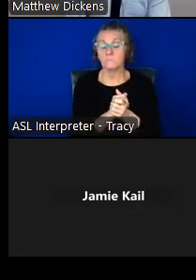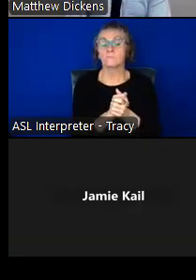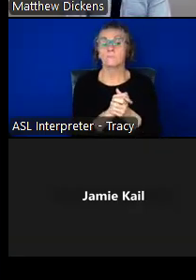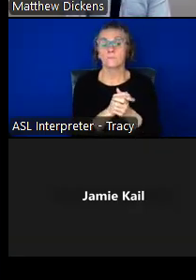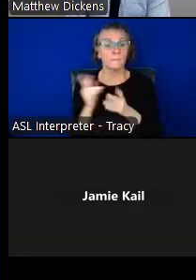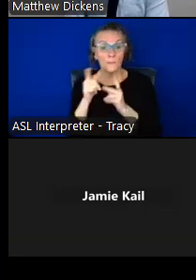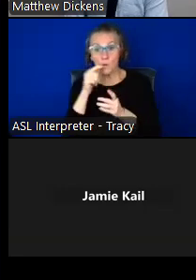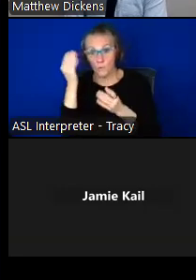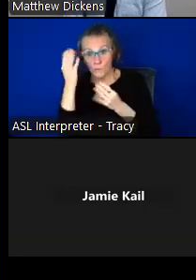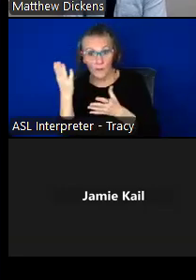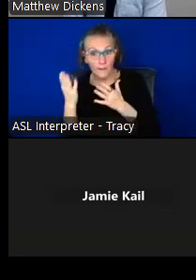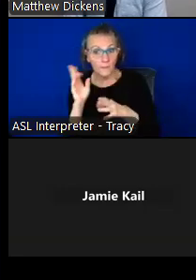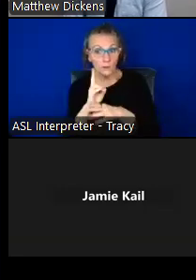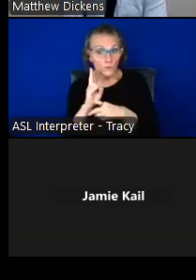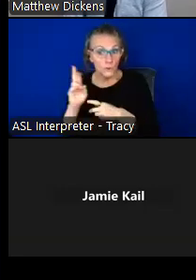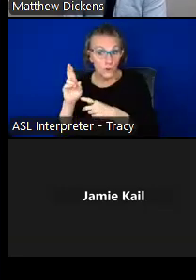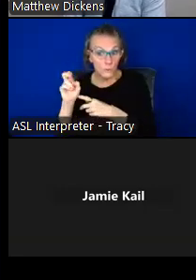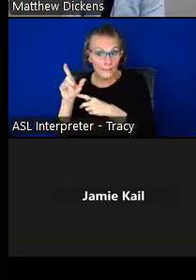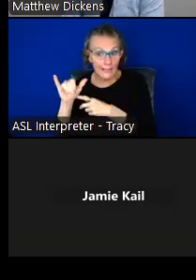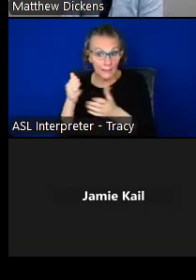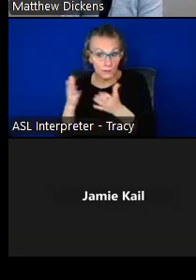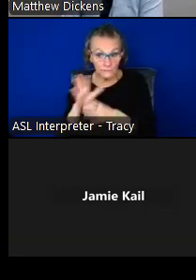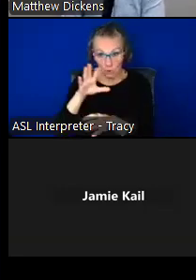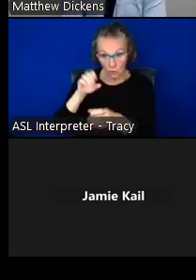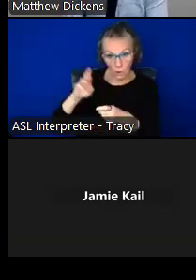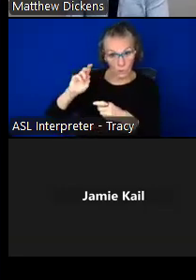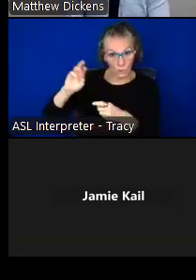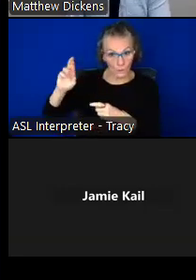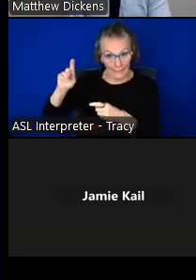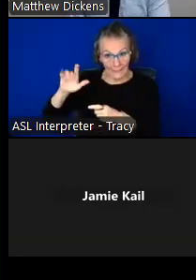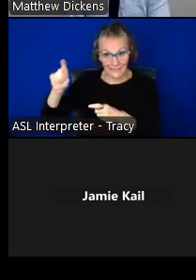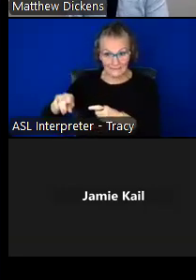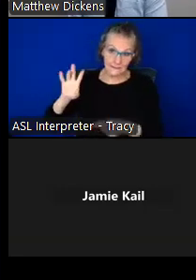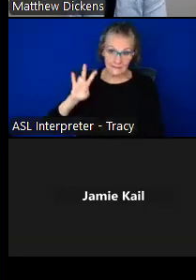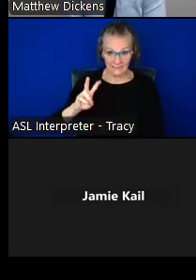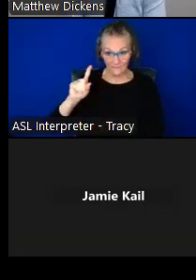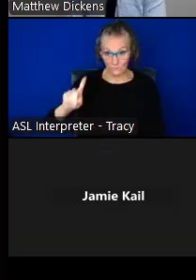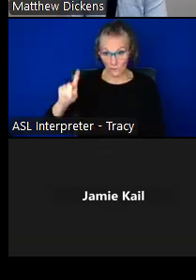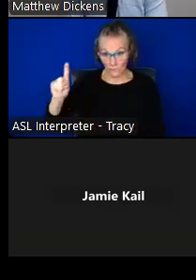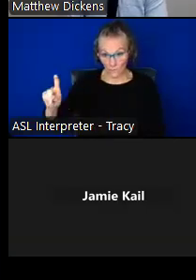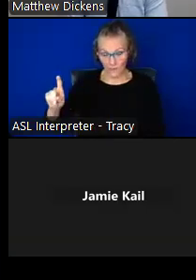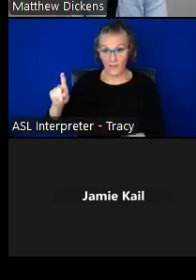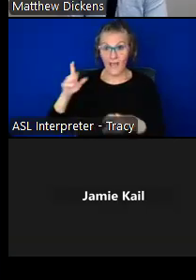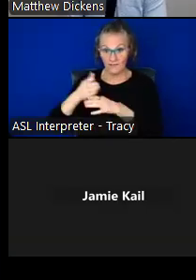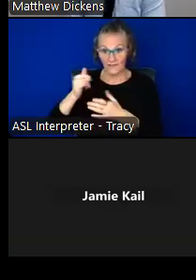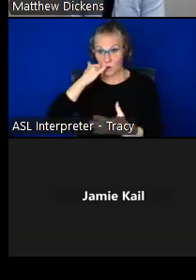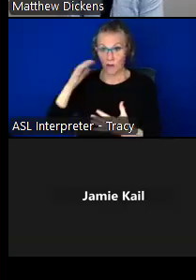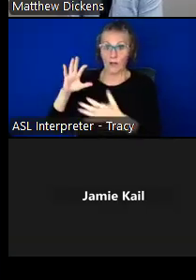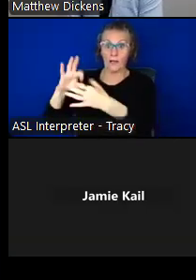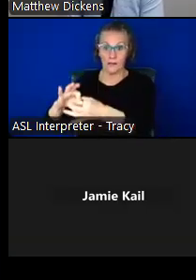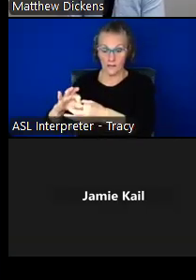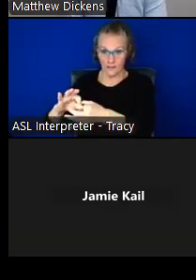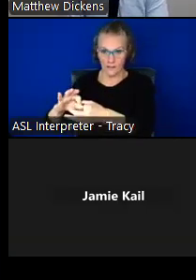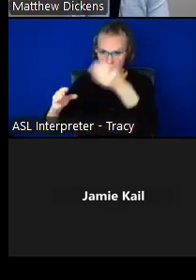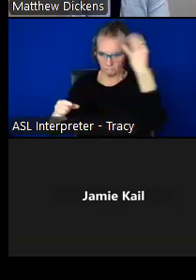Reporters may use a relay service, including Relay Texas at 711. And then once the call is connected,